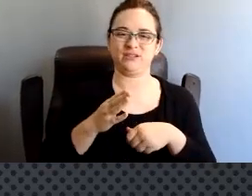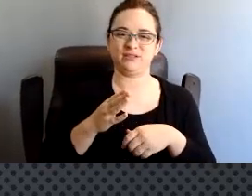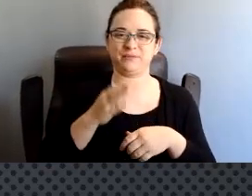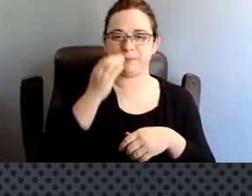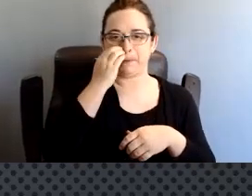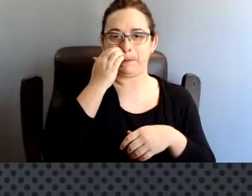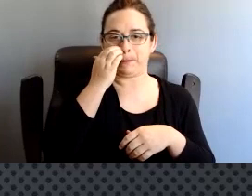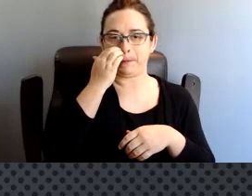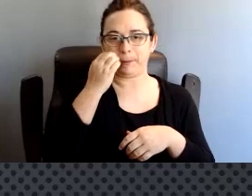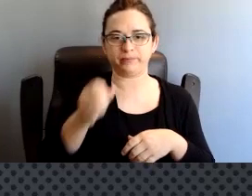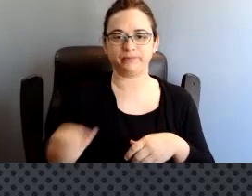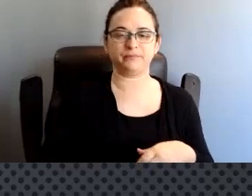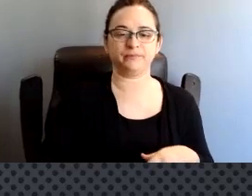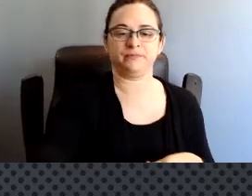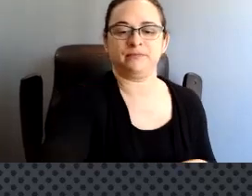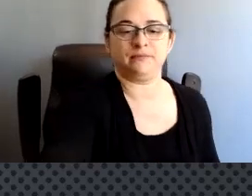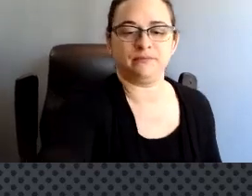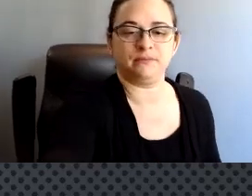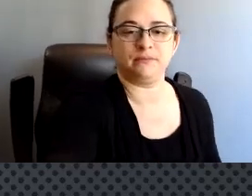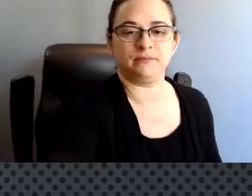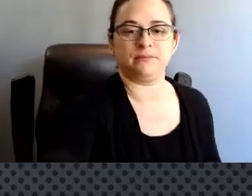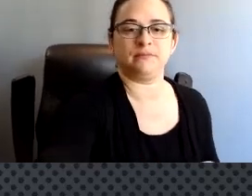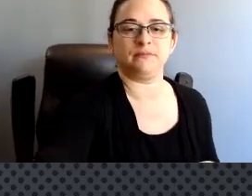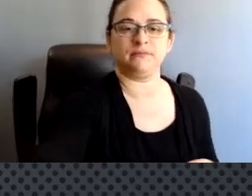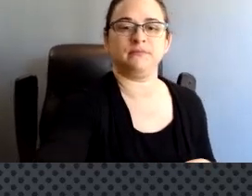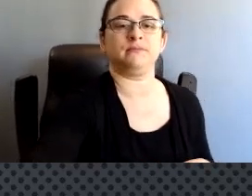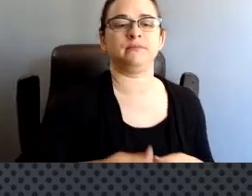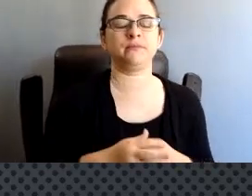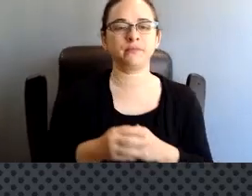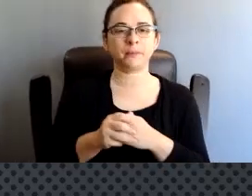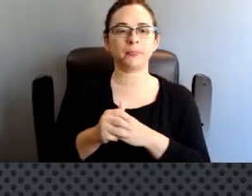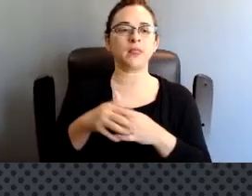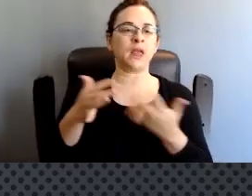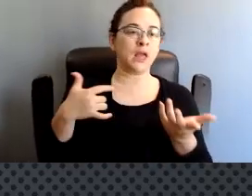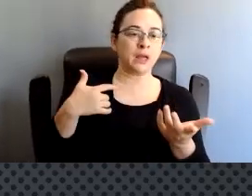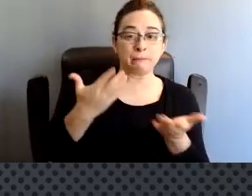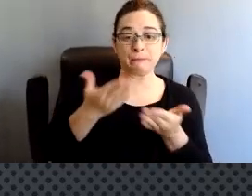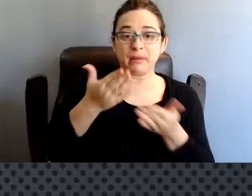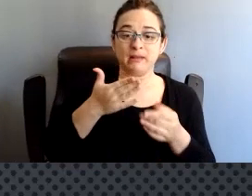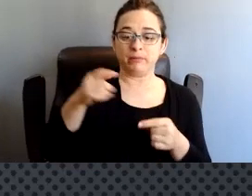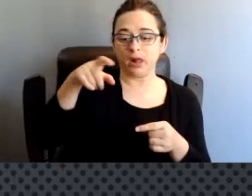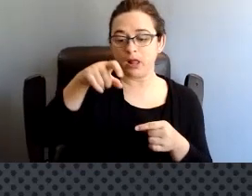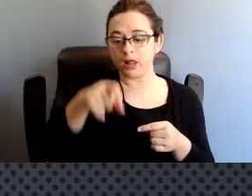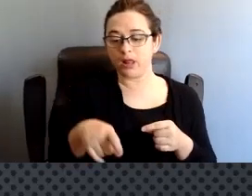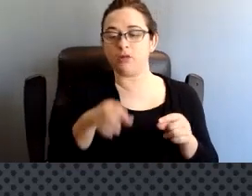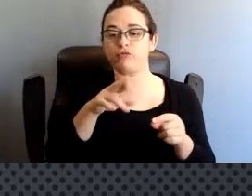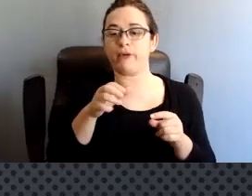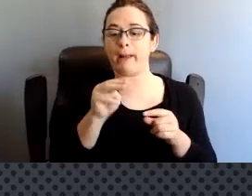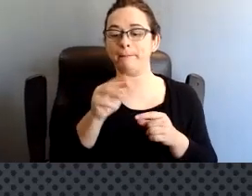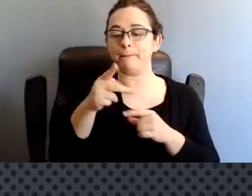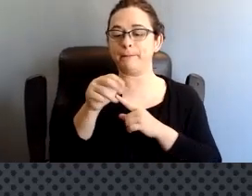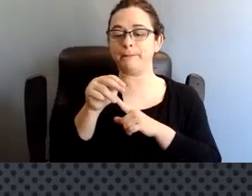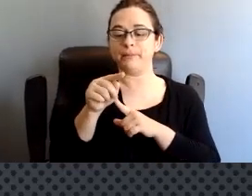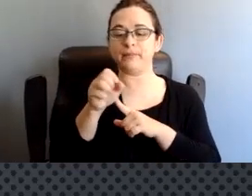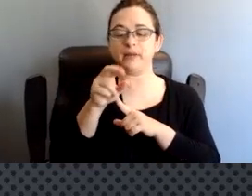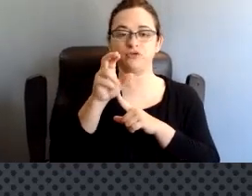like, hey, Ram Pantry's downstairs. Okay. And I'm like, let me just walk you. Like, I don't want to see you walk the other way. I'm going to walk you down there and we're going to